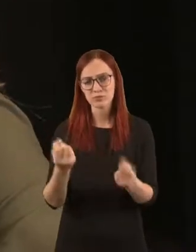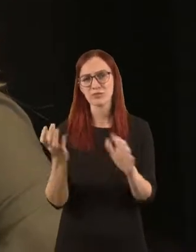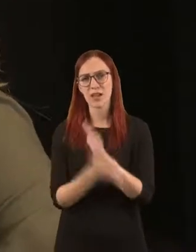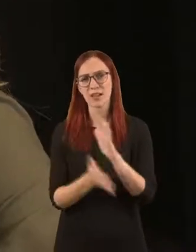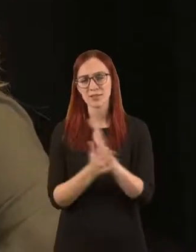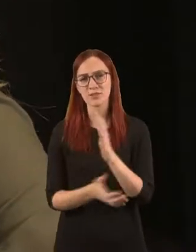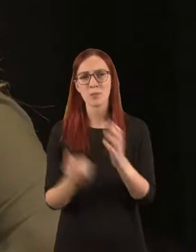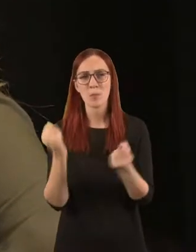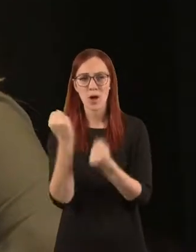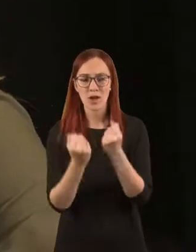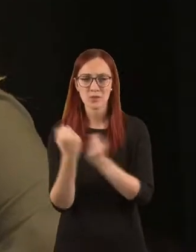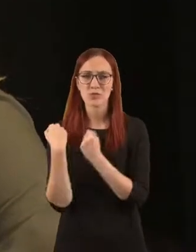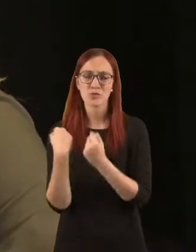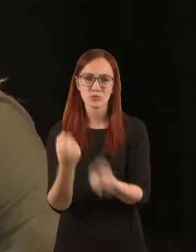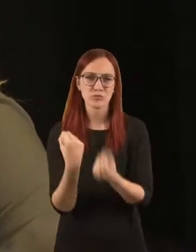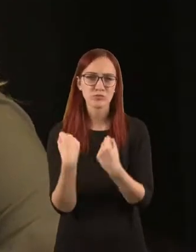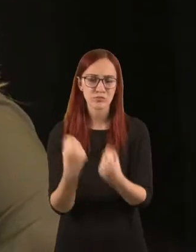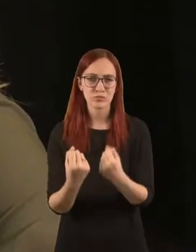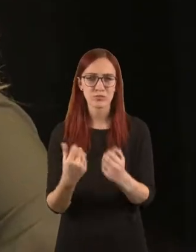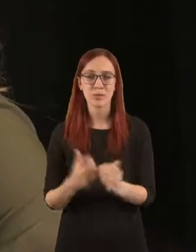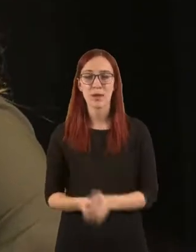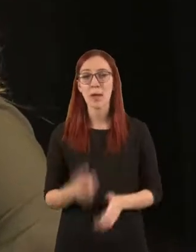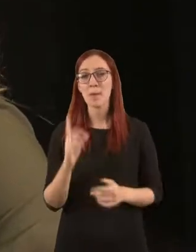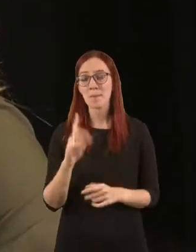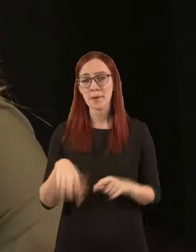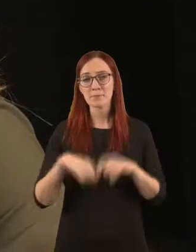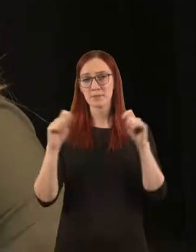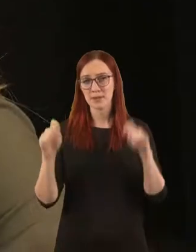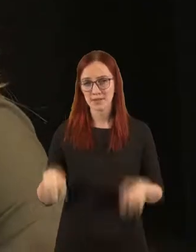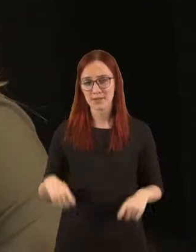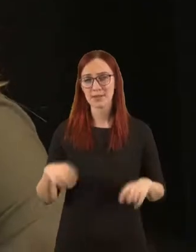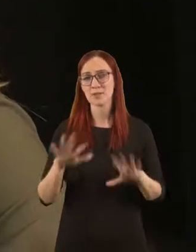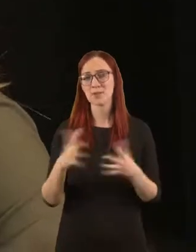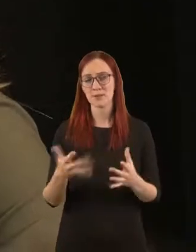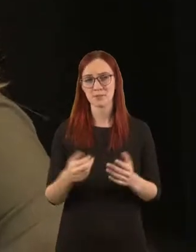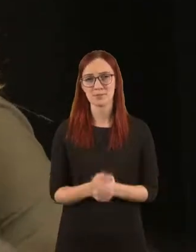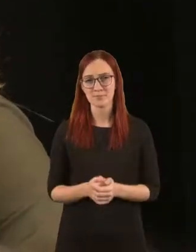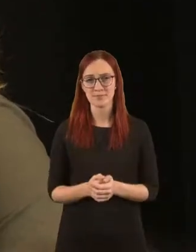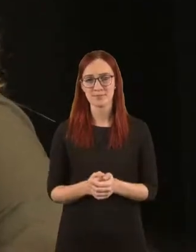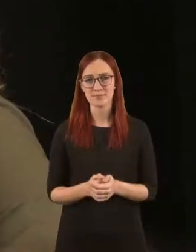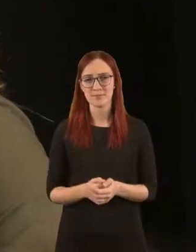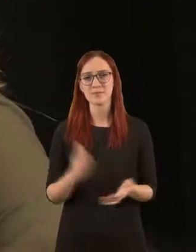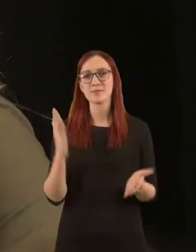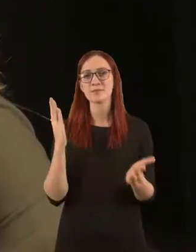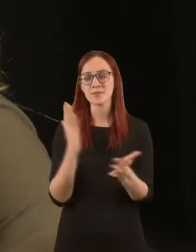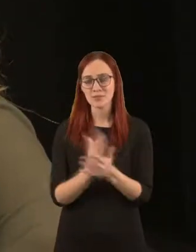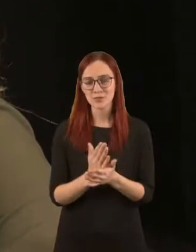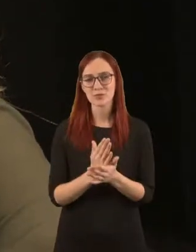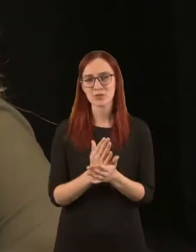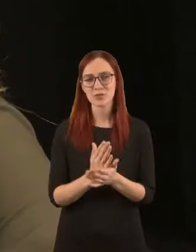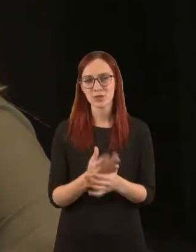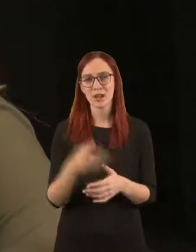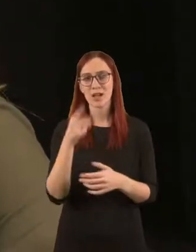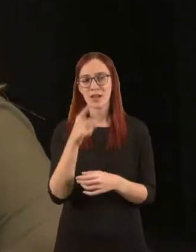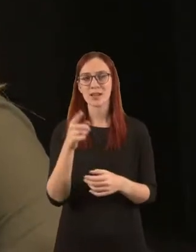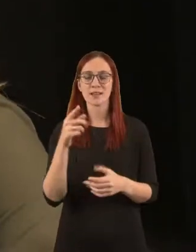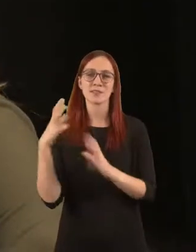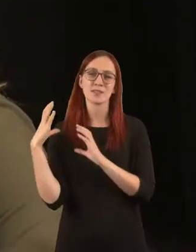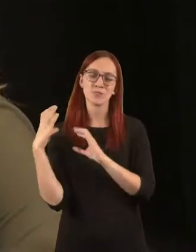who are using their private cars and sometimes polluting cars.